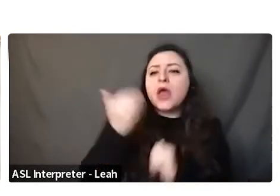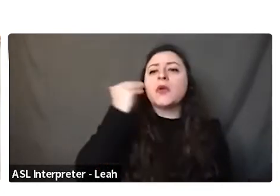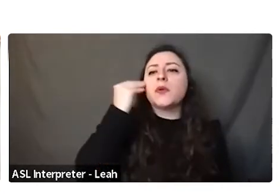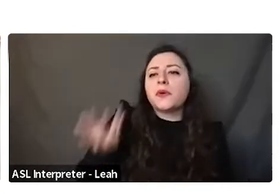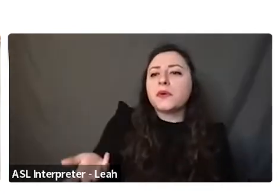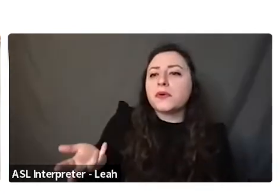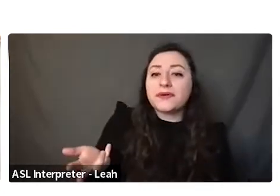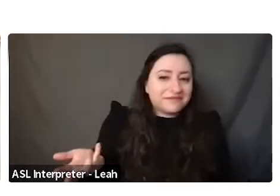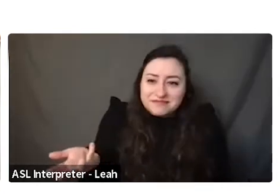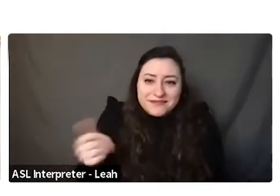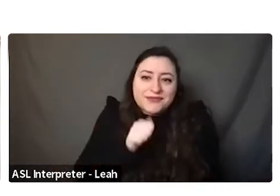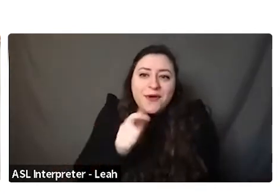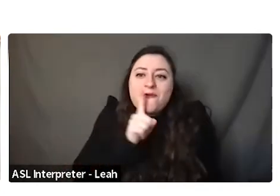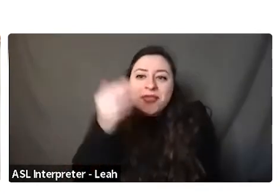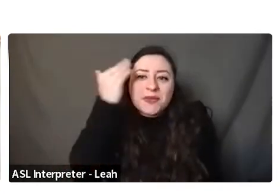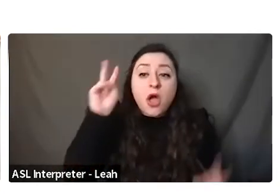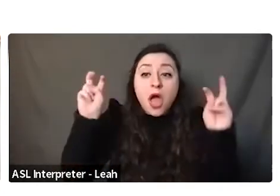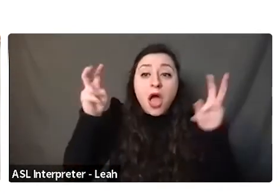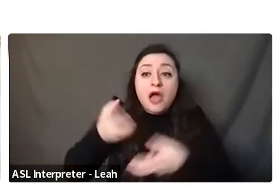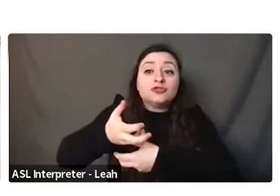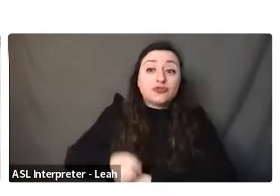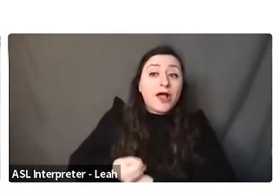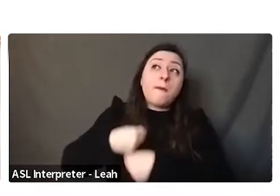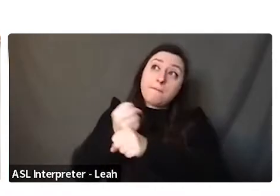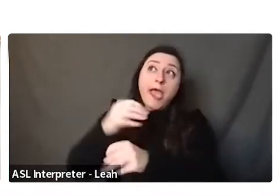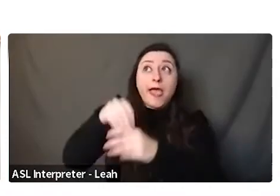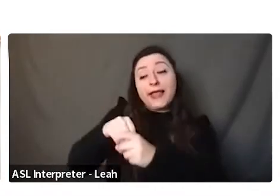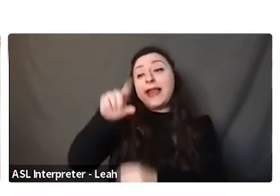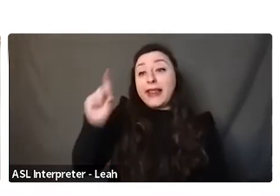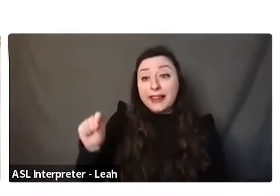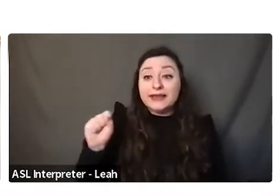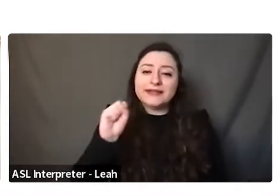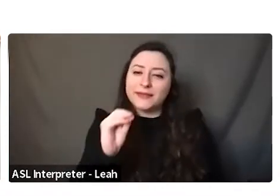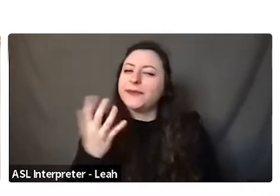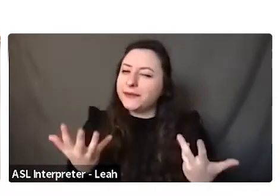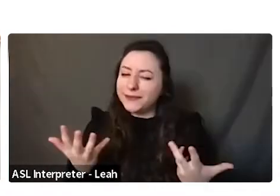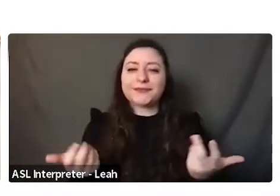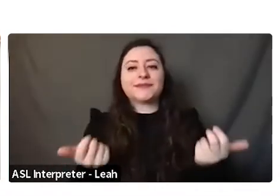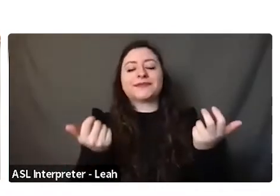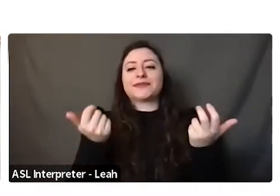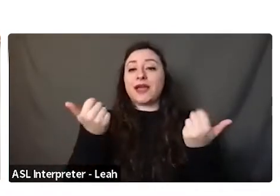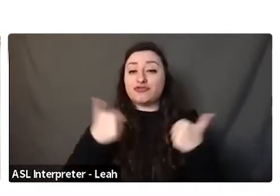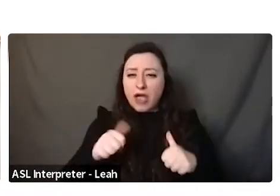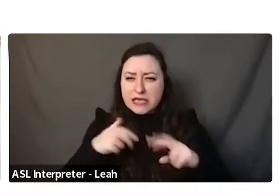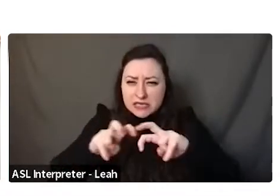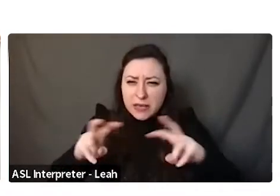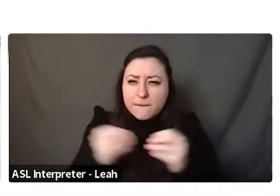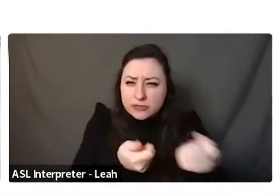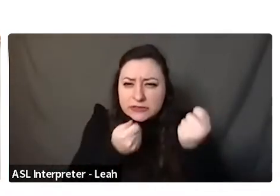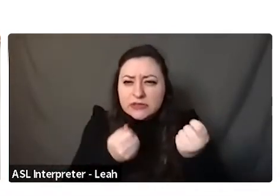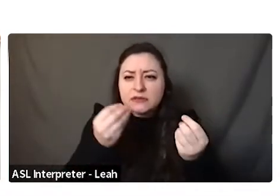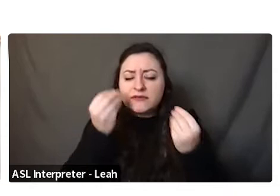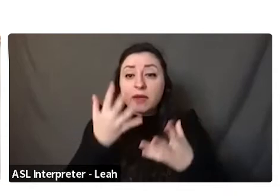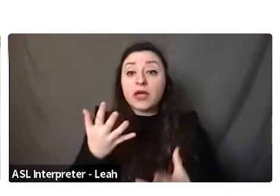you actually don't know. You just have to trust that it is made in Italy. And so the way that I tried to get more information on that was to ask companies,